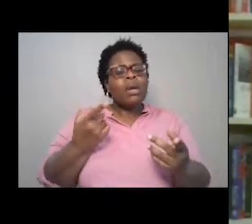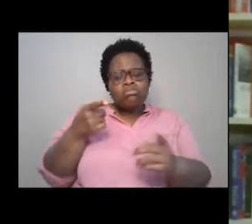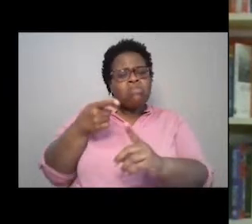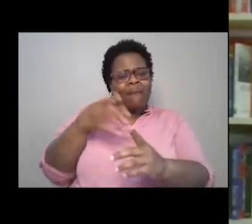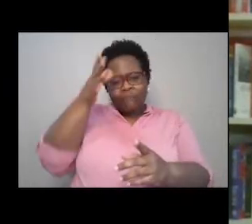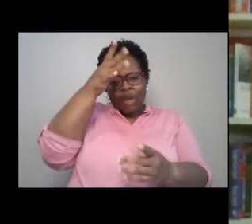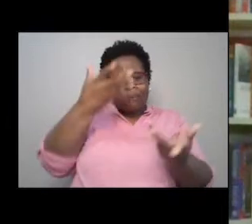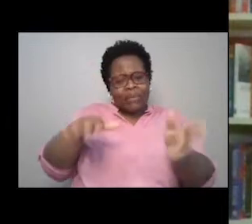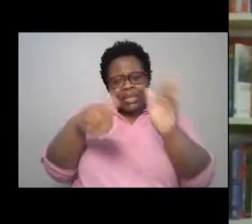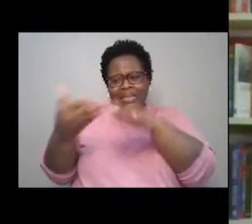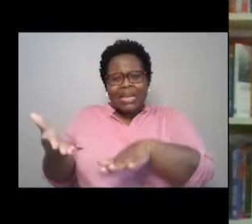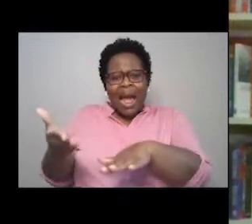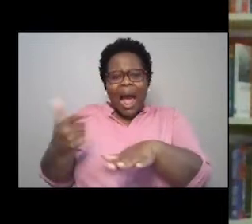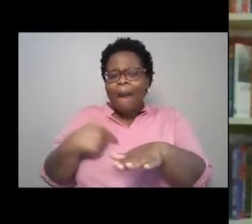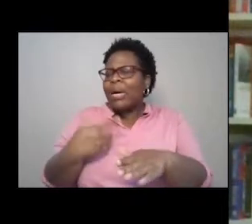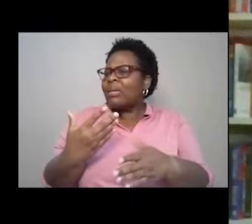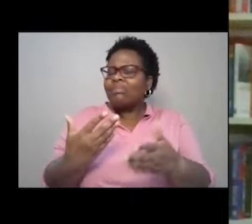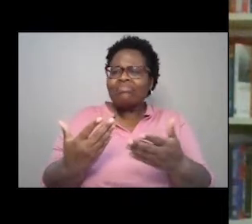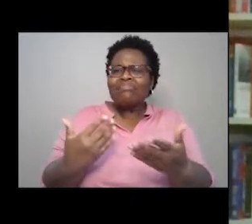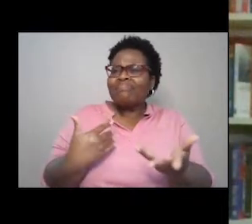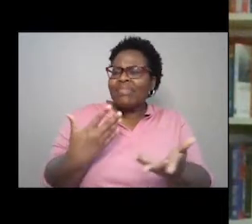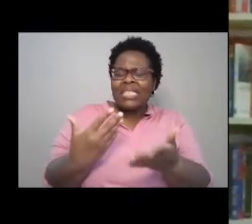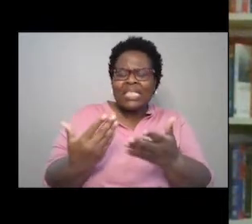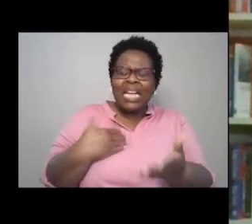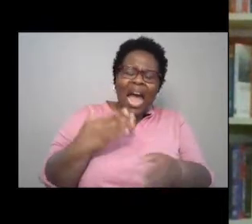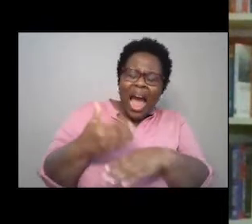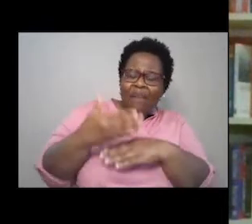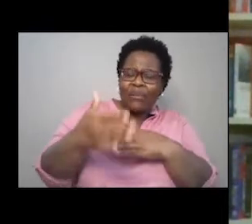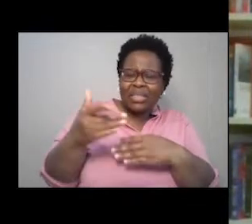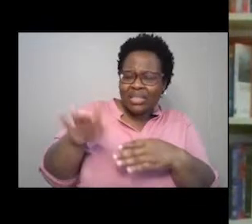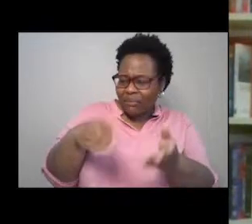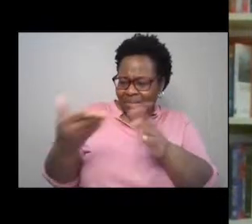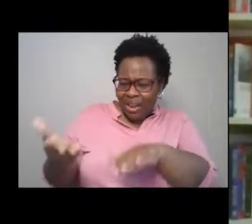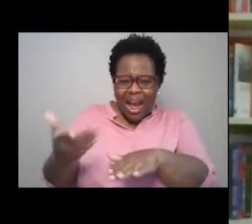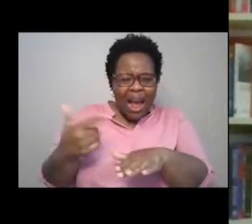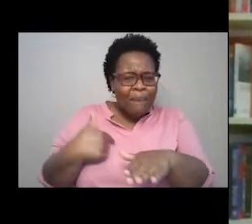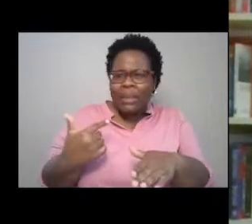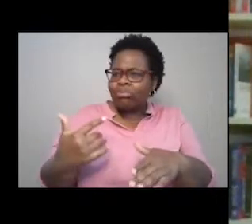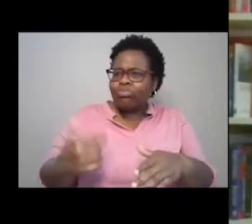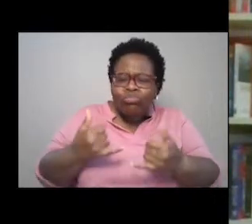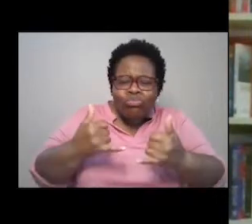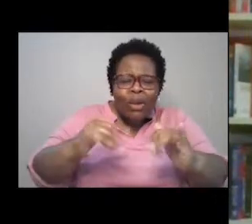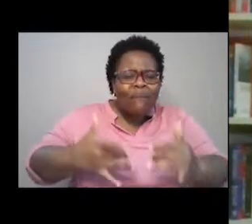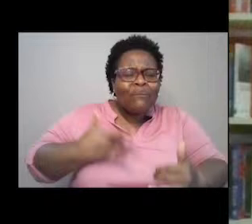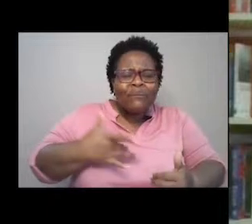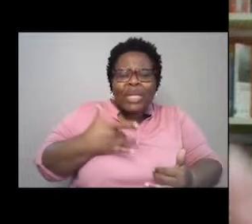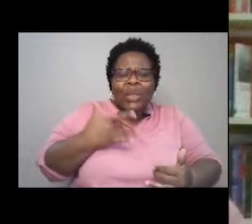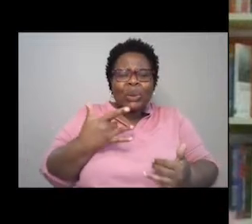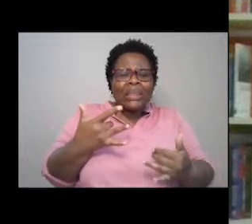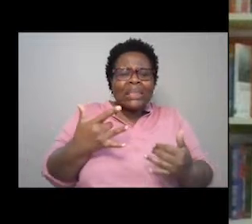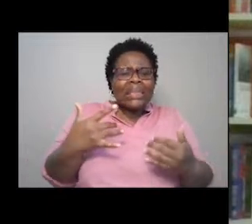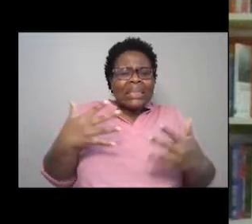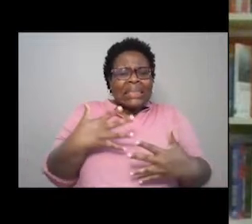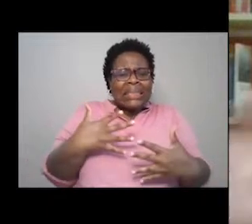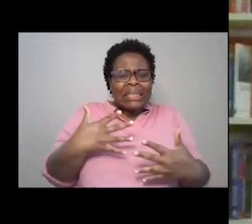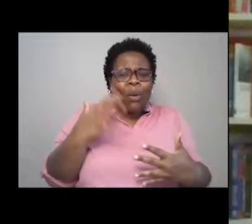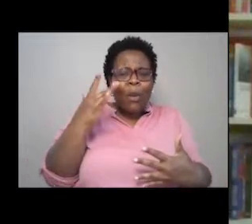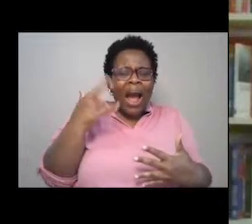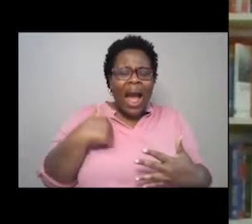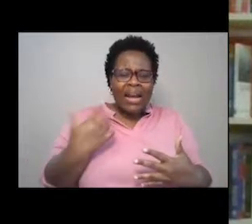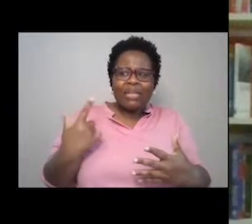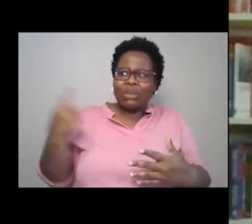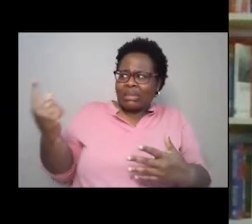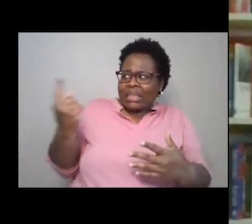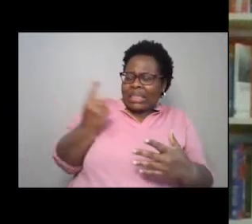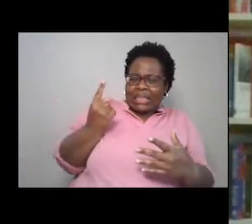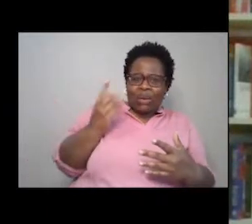coming, or I could feel him breathing on my neck. And I wasn't in that time in the moment. So, what I can do to